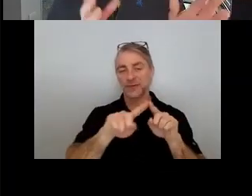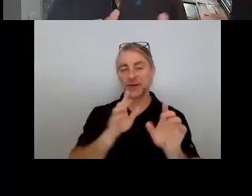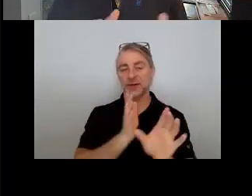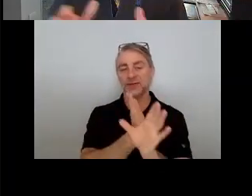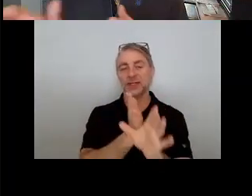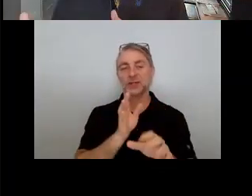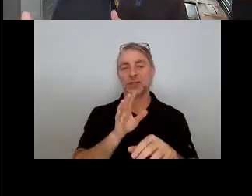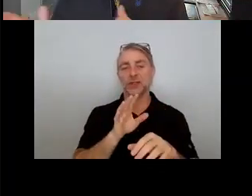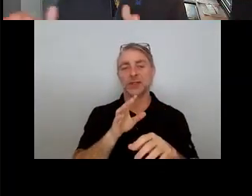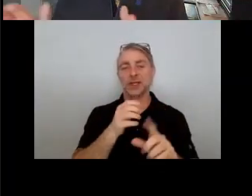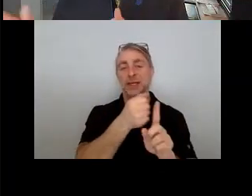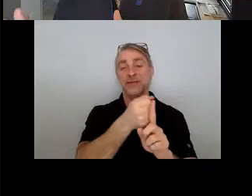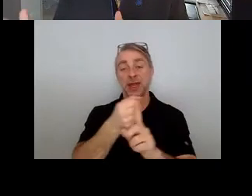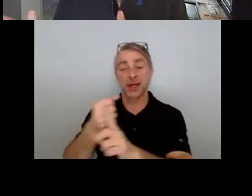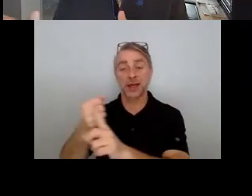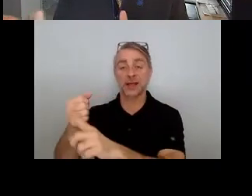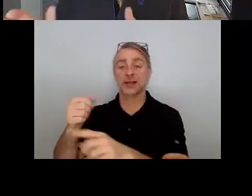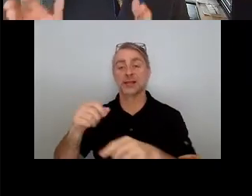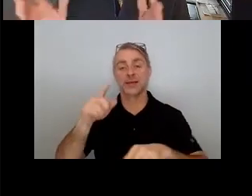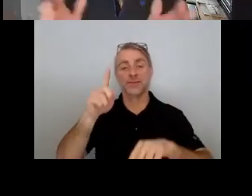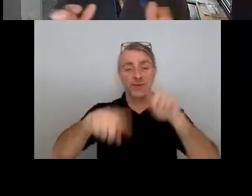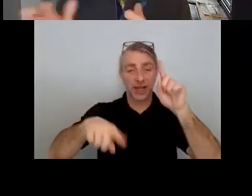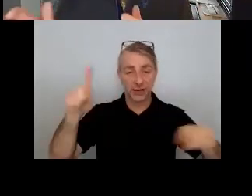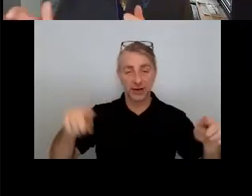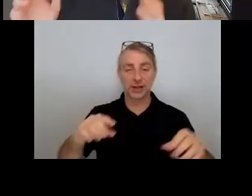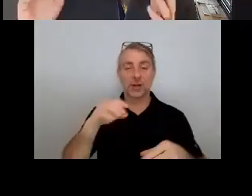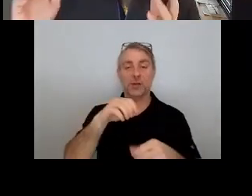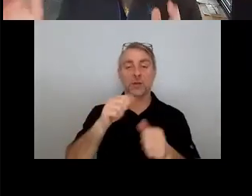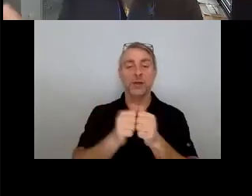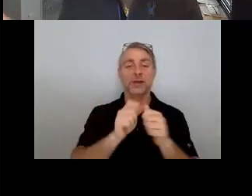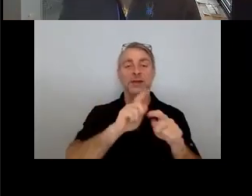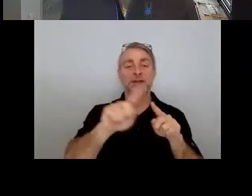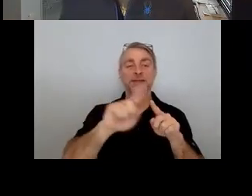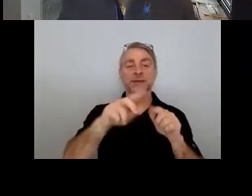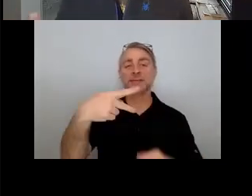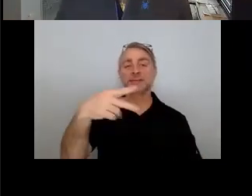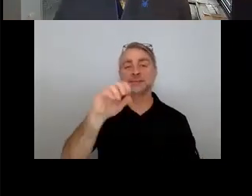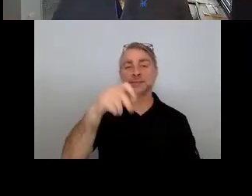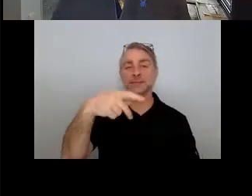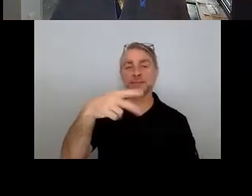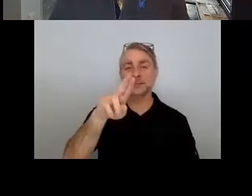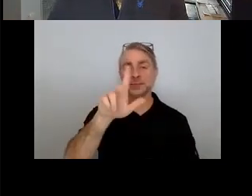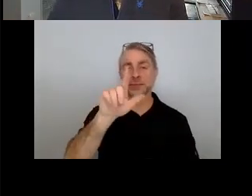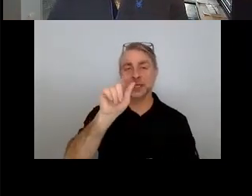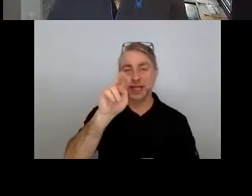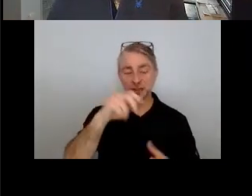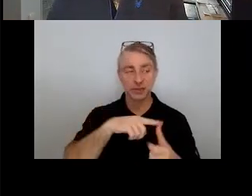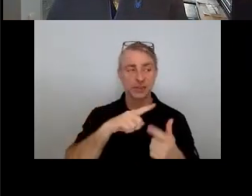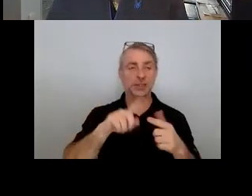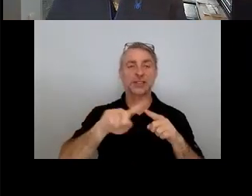vary across populations, across outcomes, across settings,